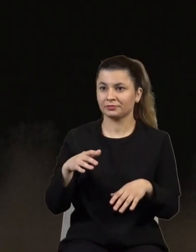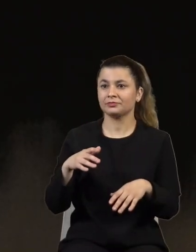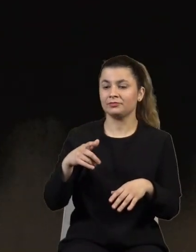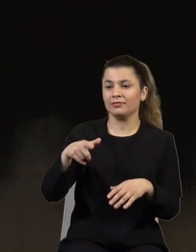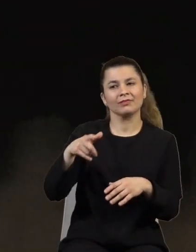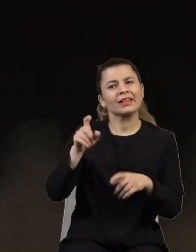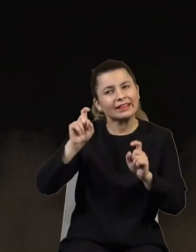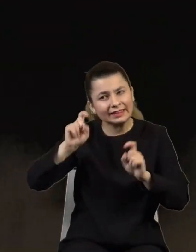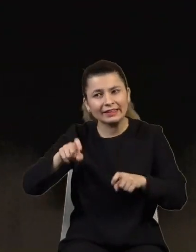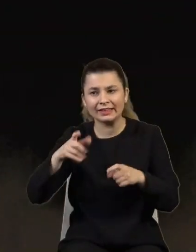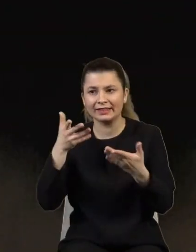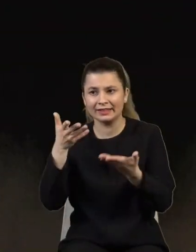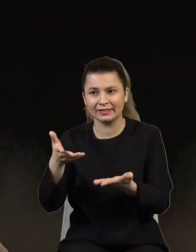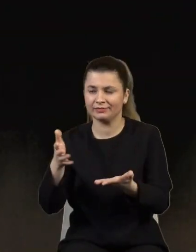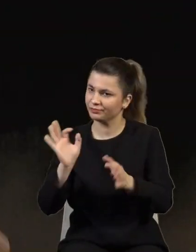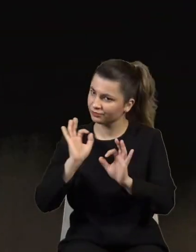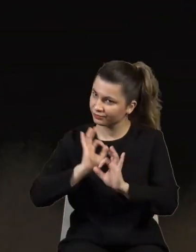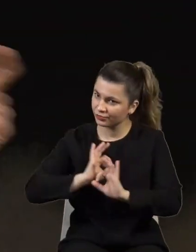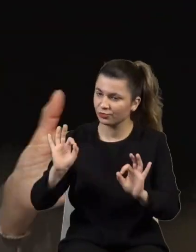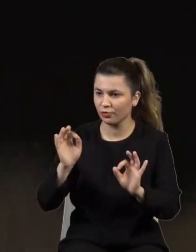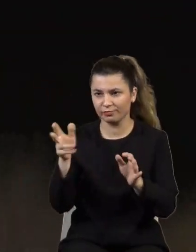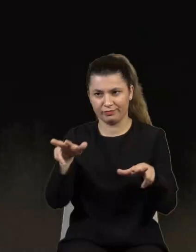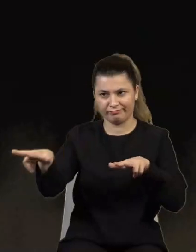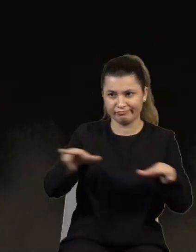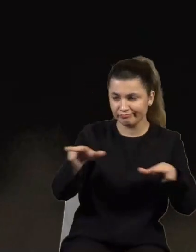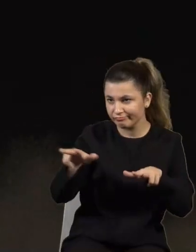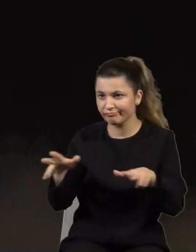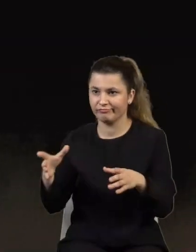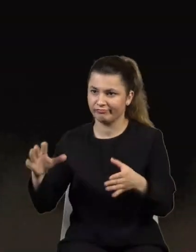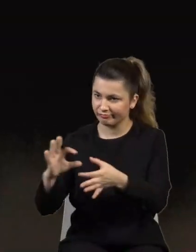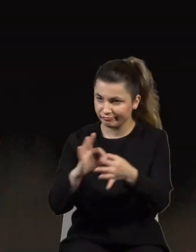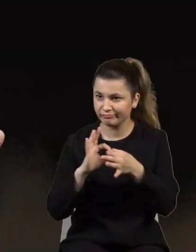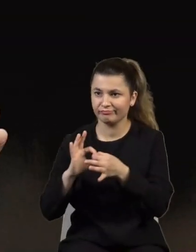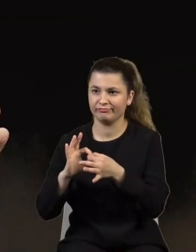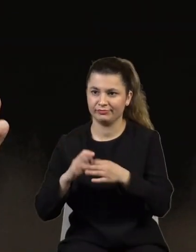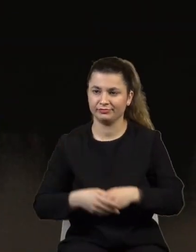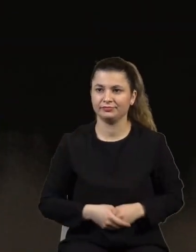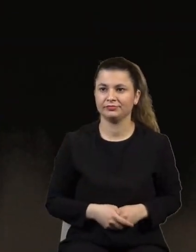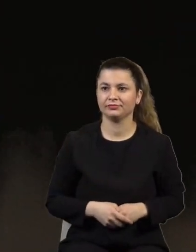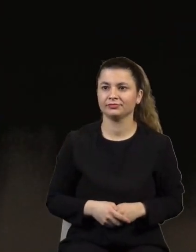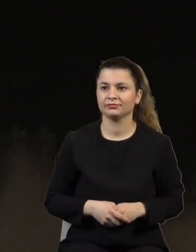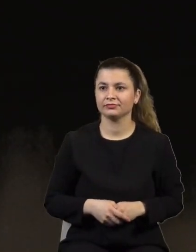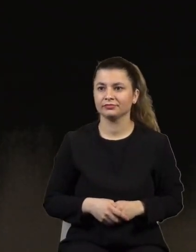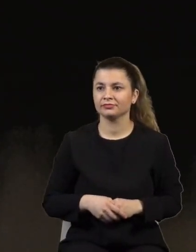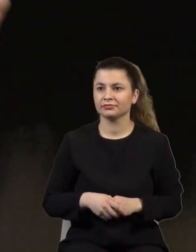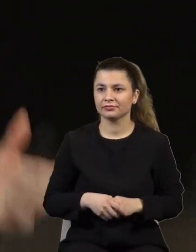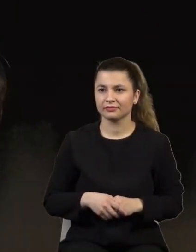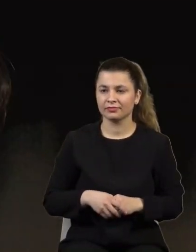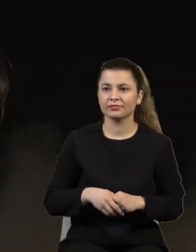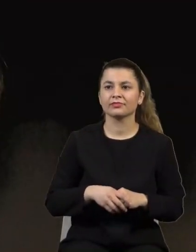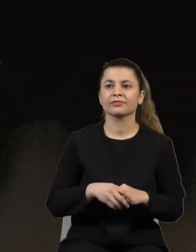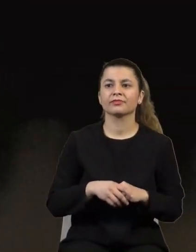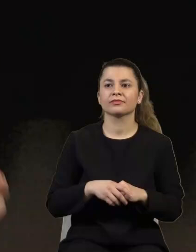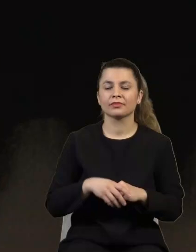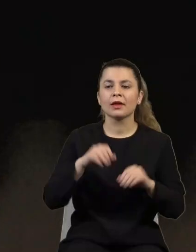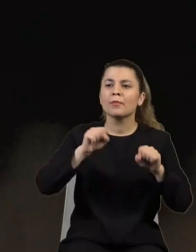use multimodality and intermodality to cover to cover the problems of one mode of transport with the other